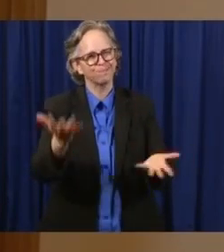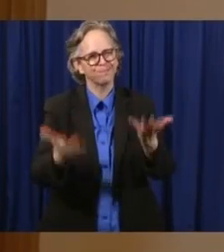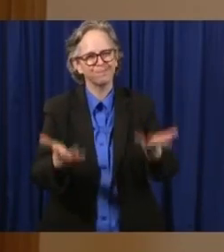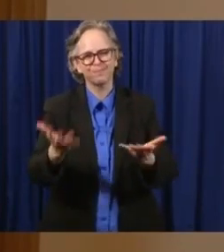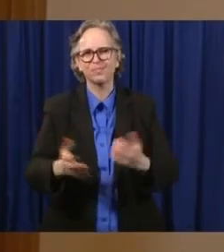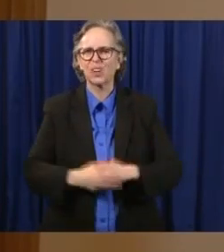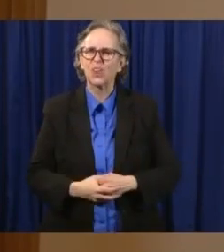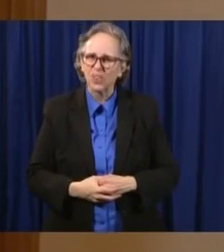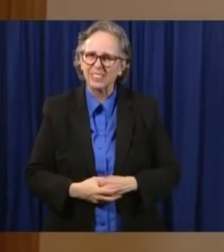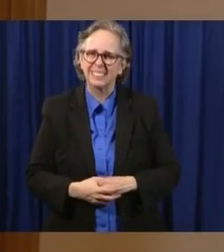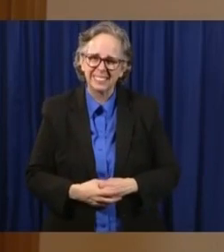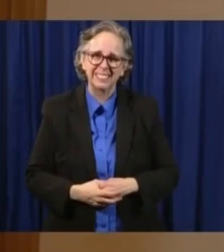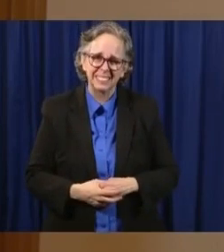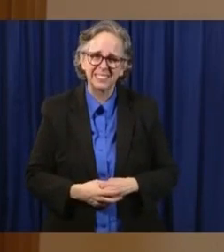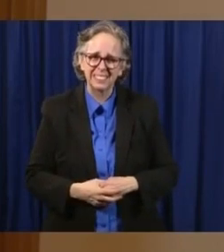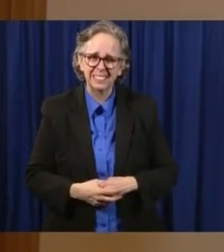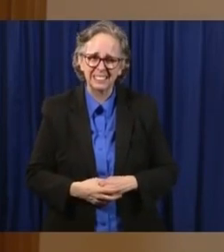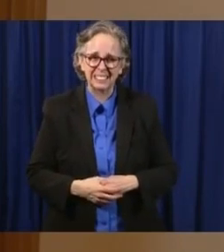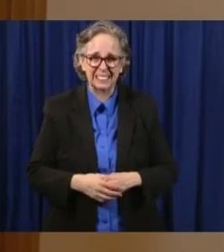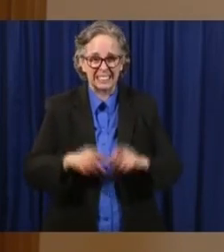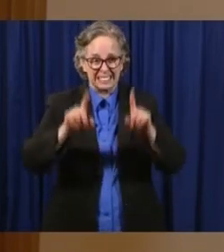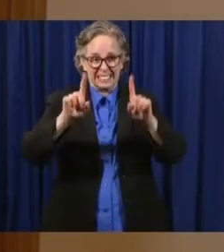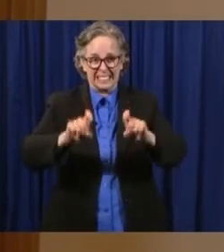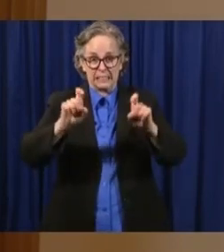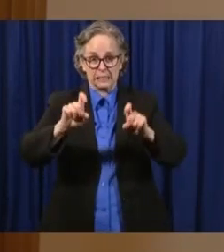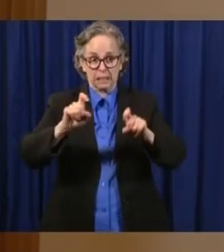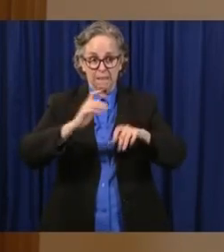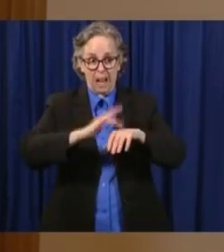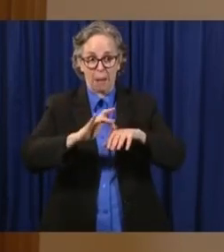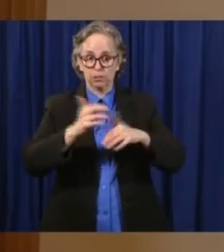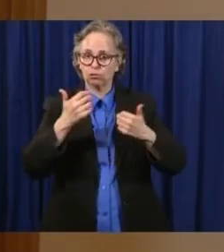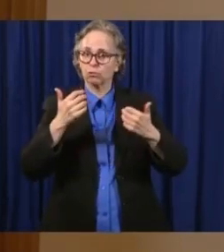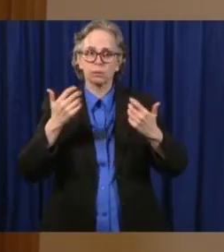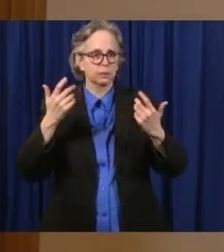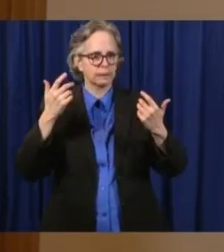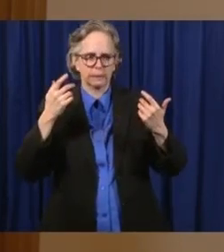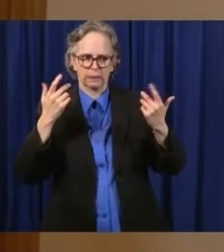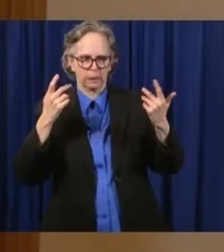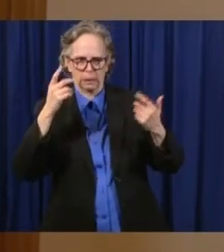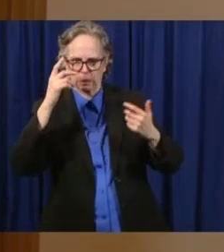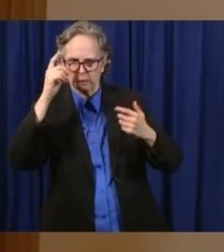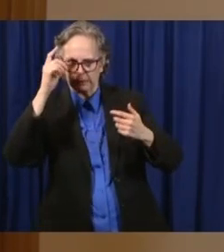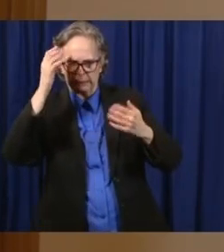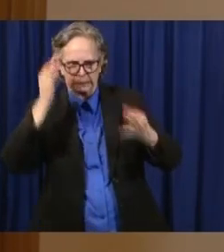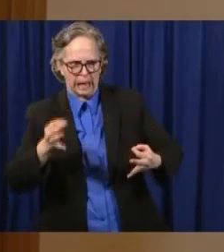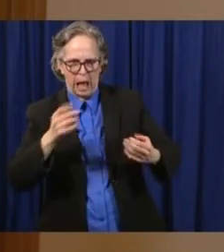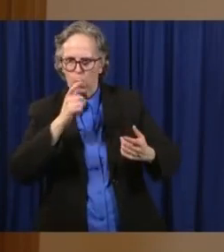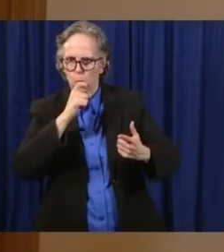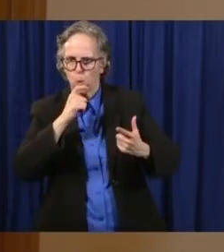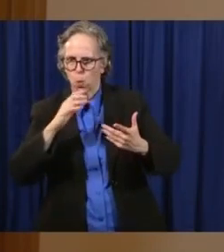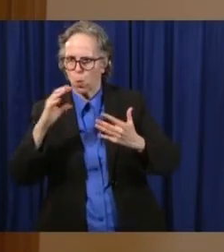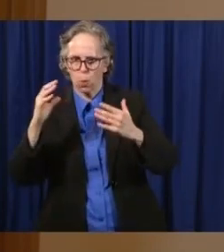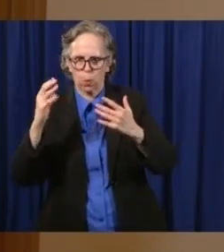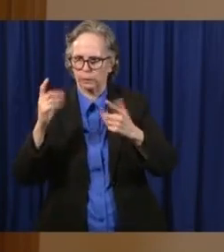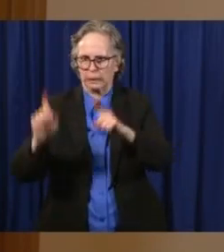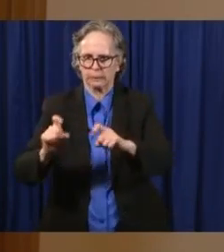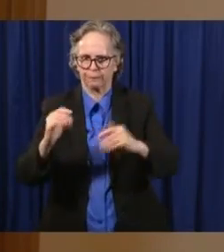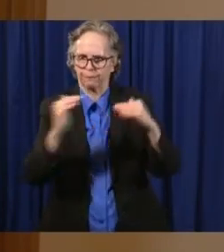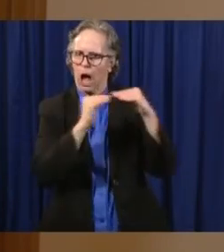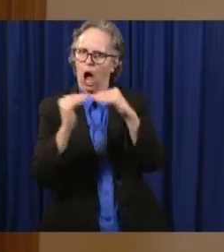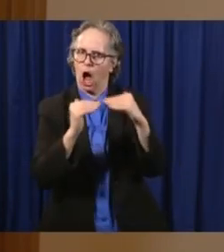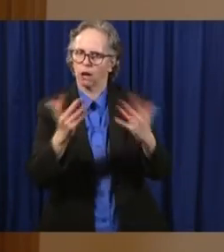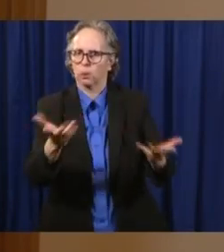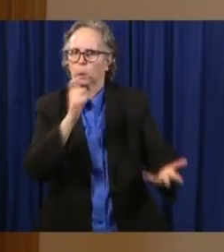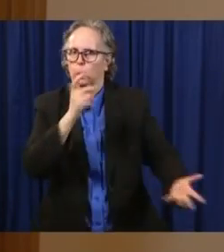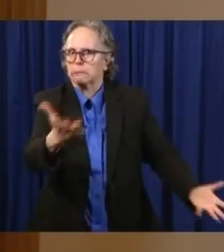the testing that's available, one of the things we've been working on, again, and the bane of my